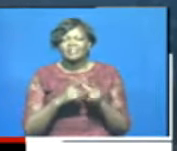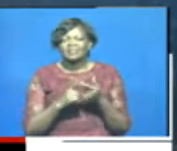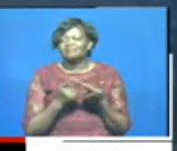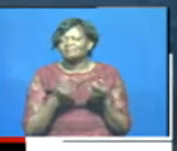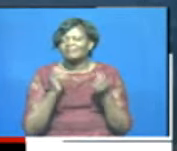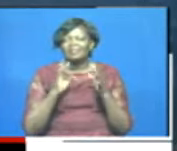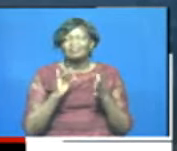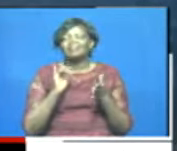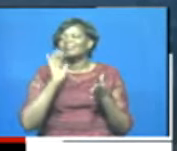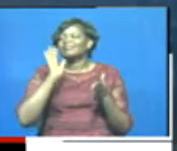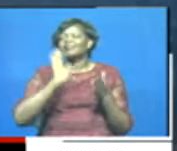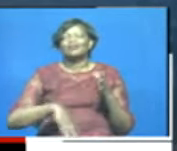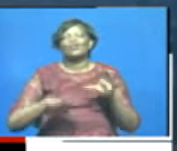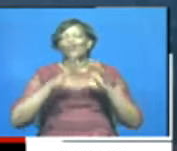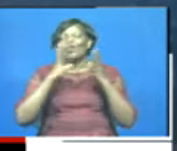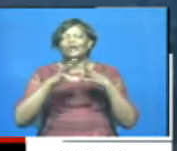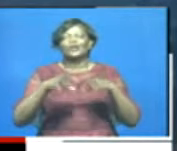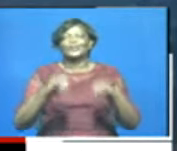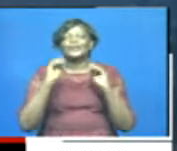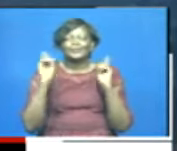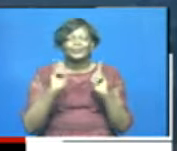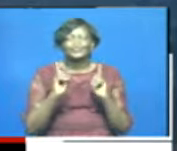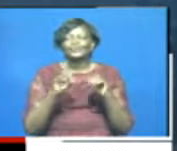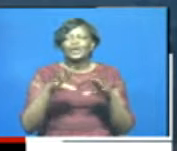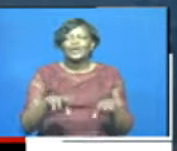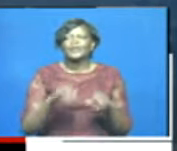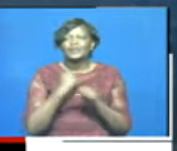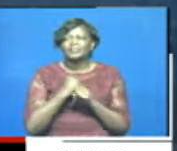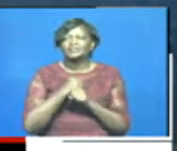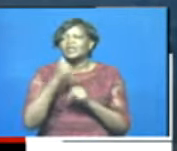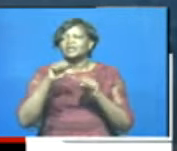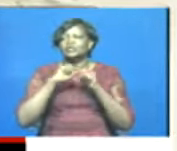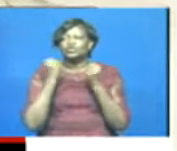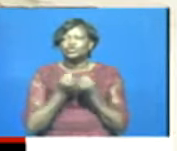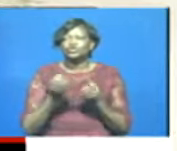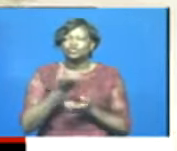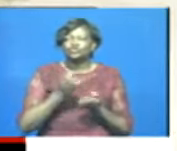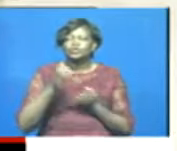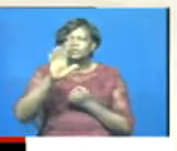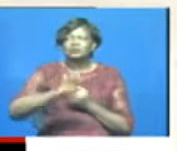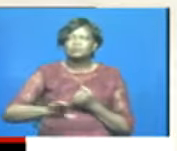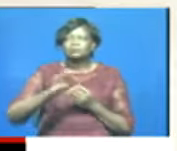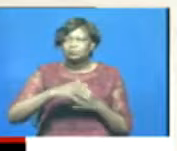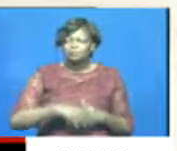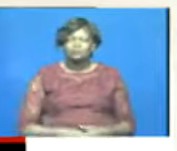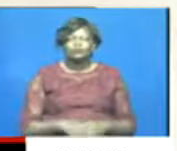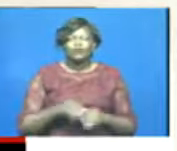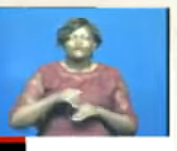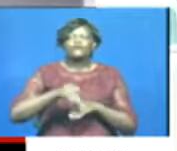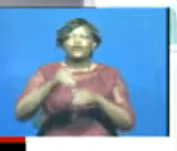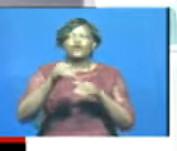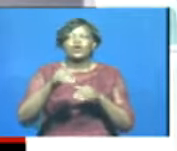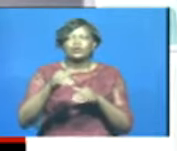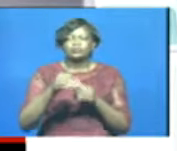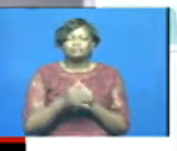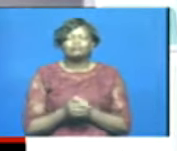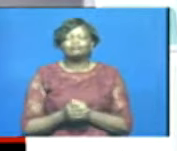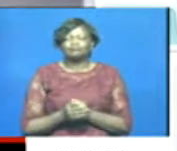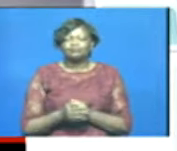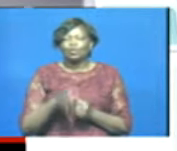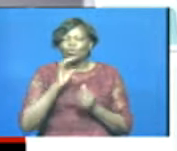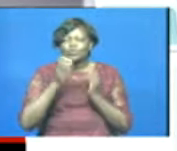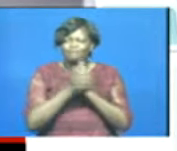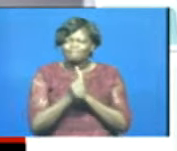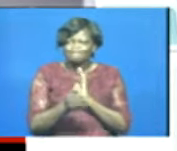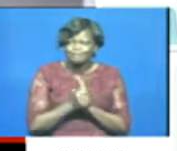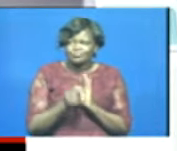global adaptation. Adaptation is done in the socio-ecological environment. According to marine life experts, modernizing